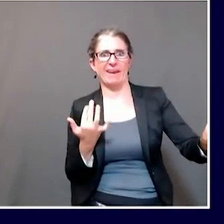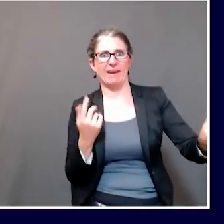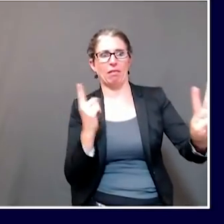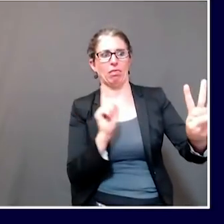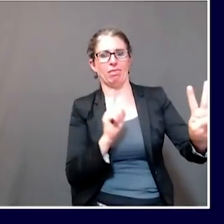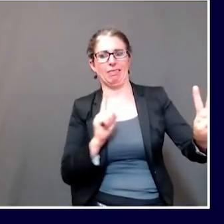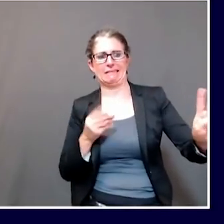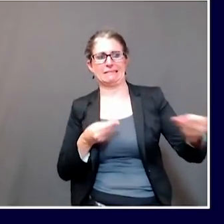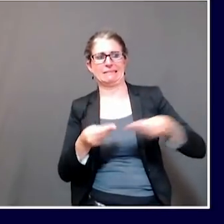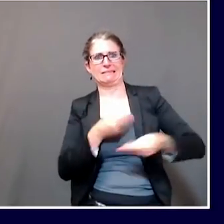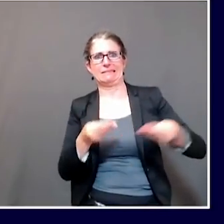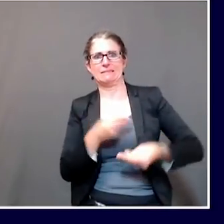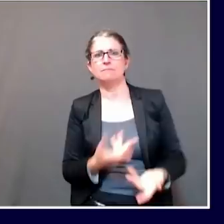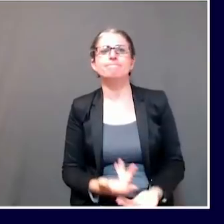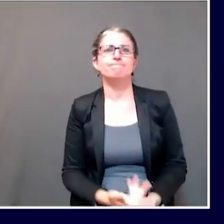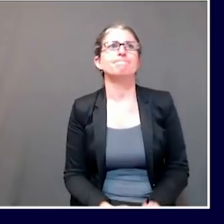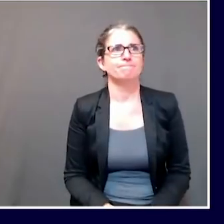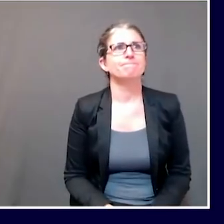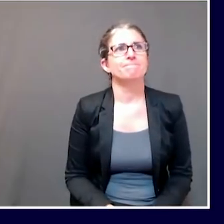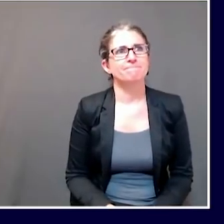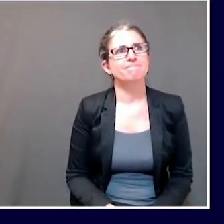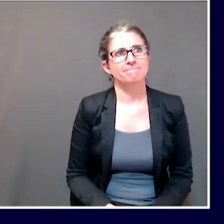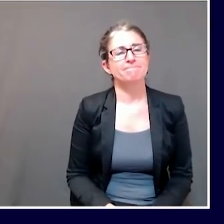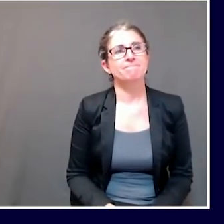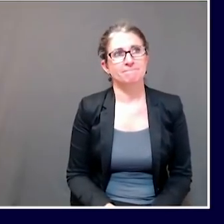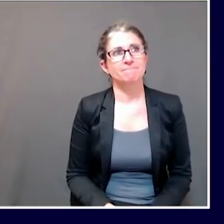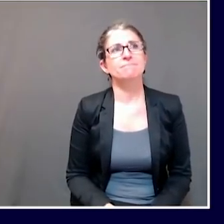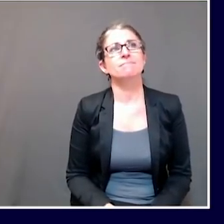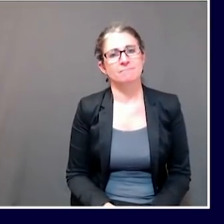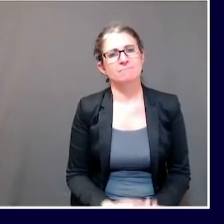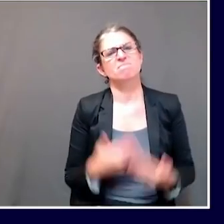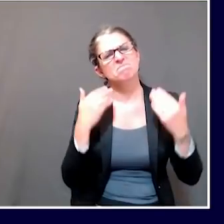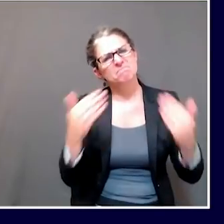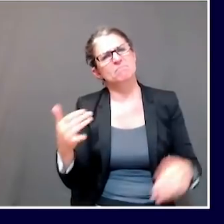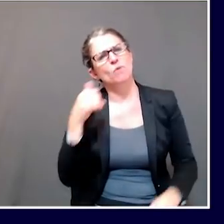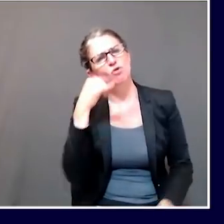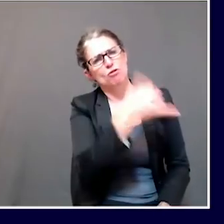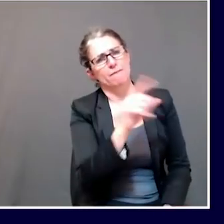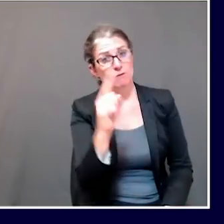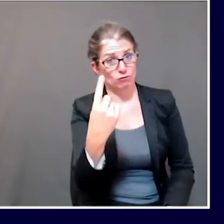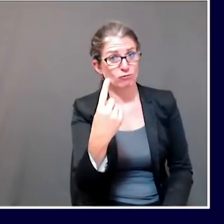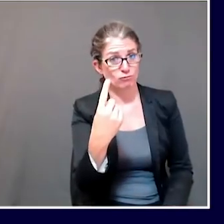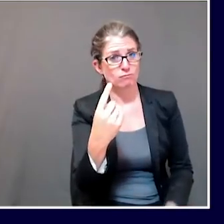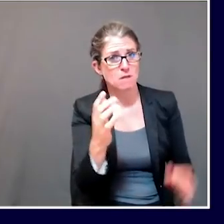what the anticipated turnaround time that they've been seeing is. That'll help you plan